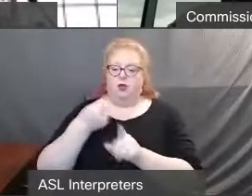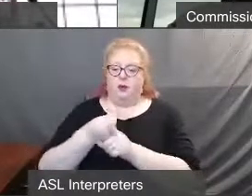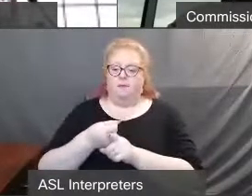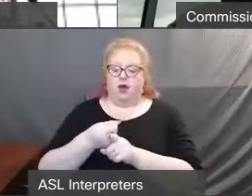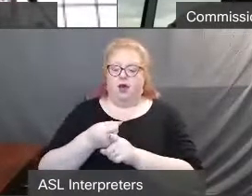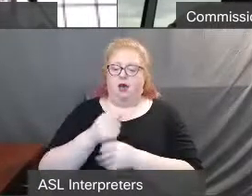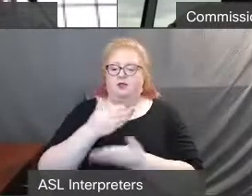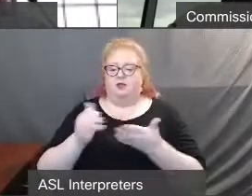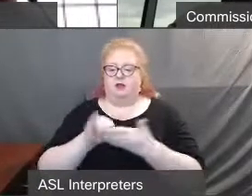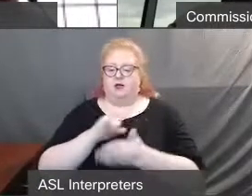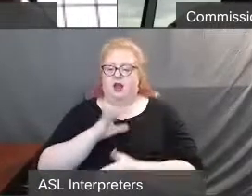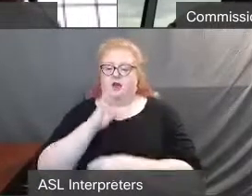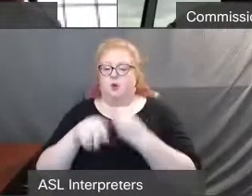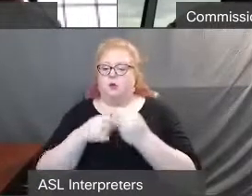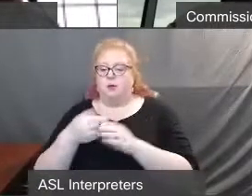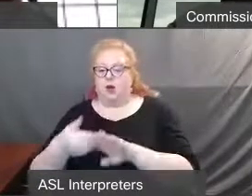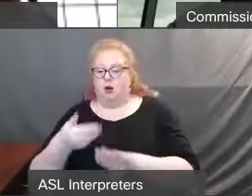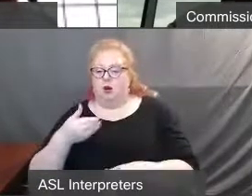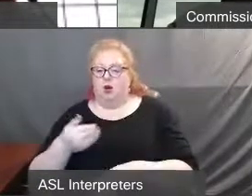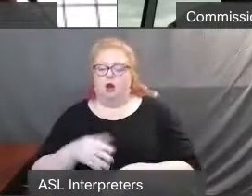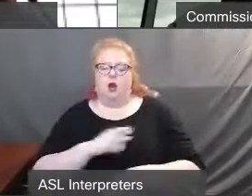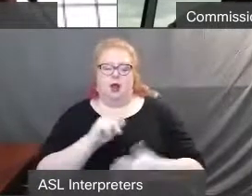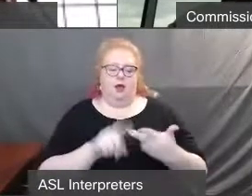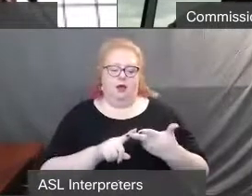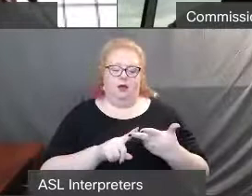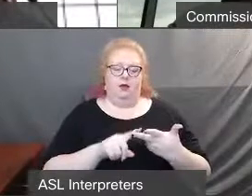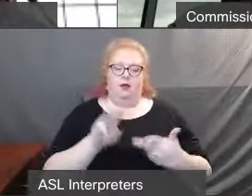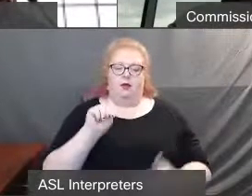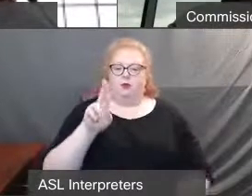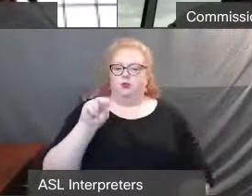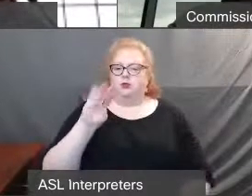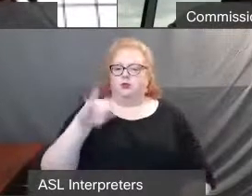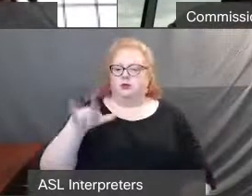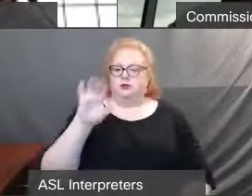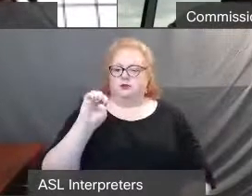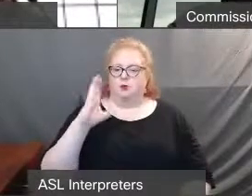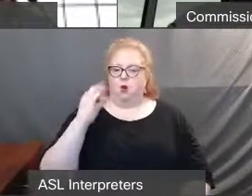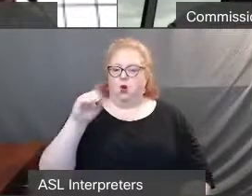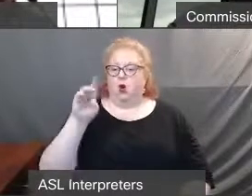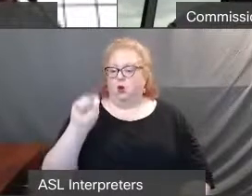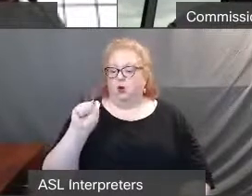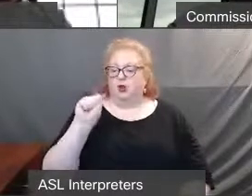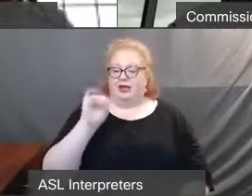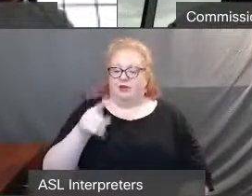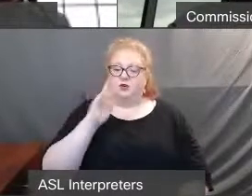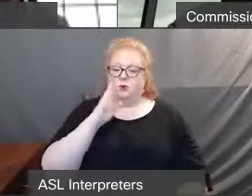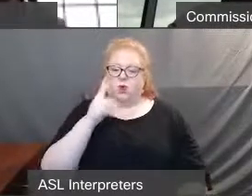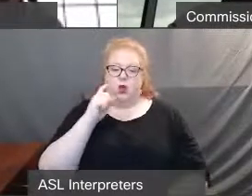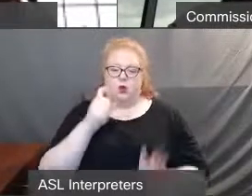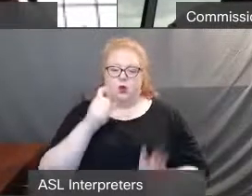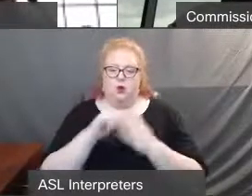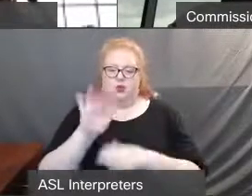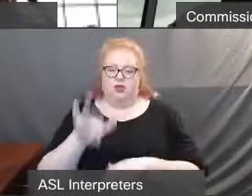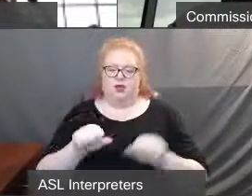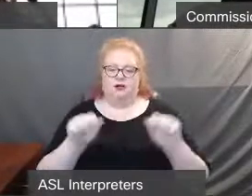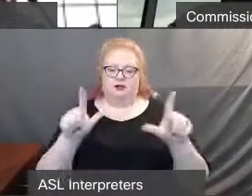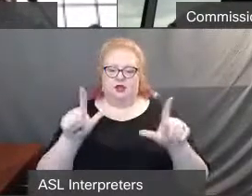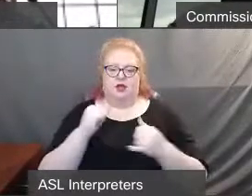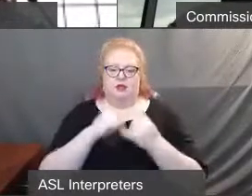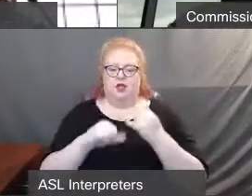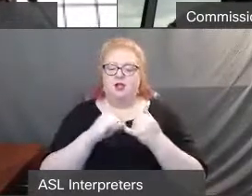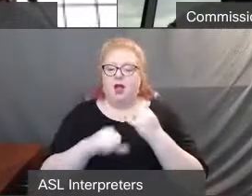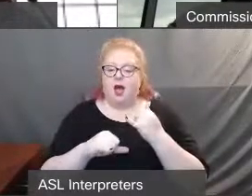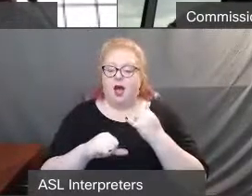earlier? And then, of course, the municipal codes, right? If you will, on that slide, third to the last,